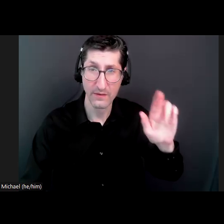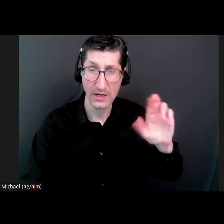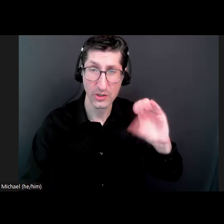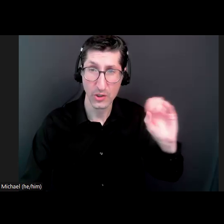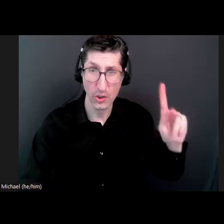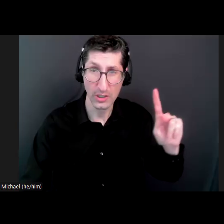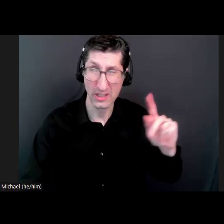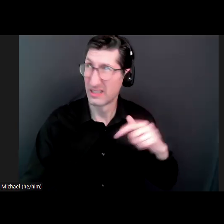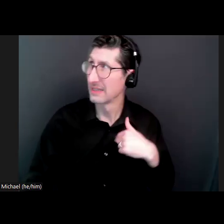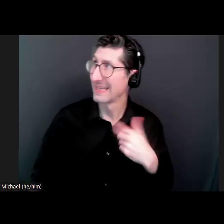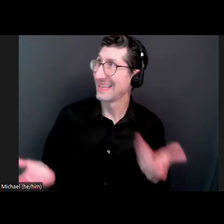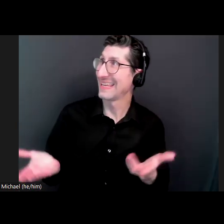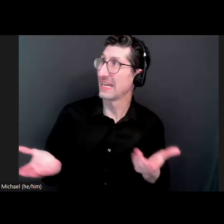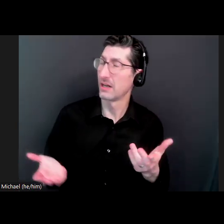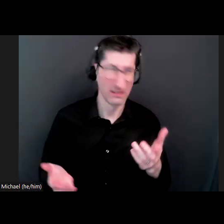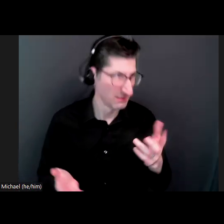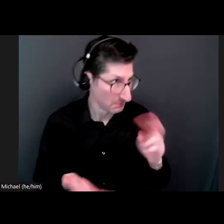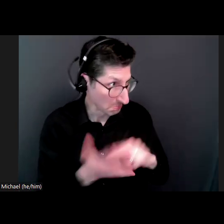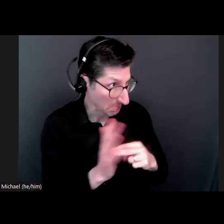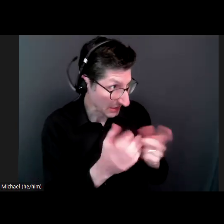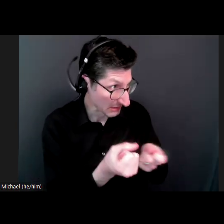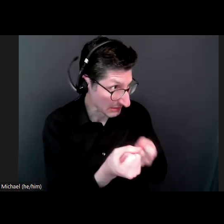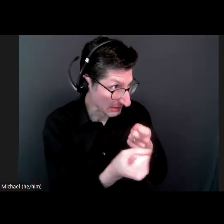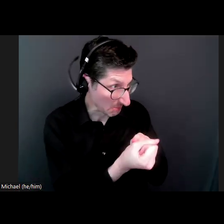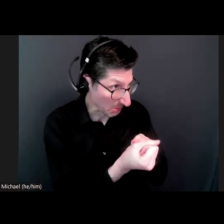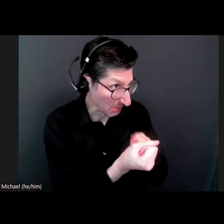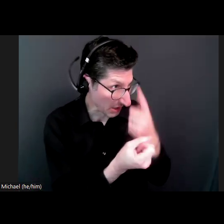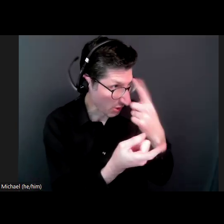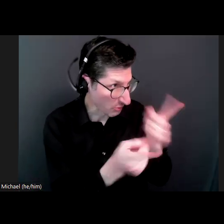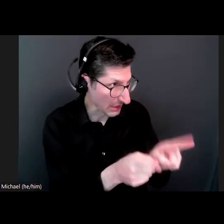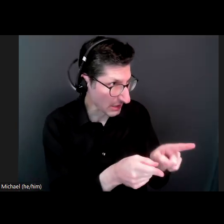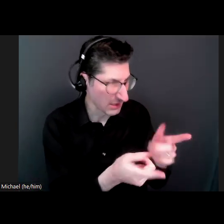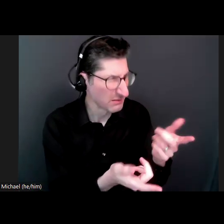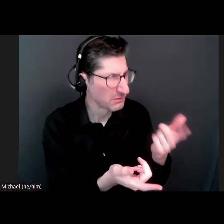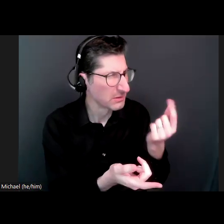Does that count as a support? Do they?